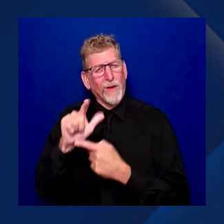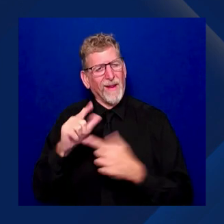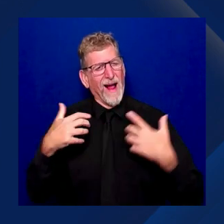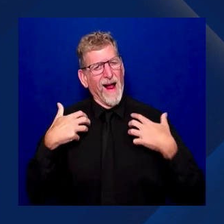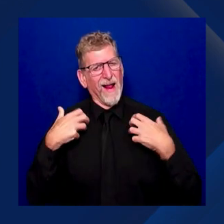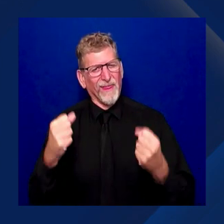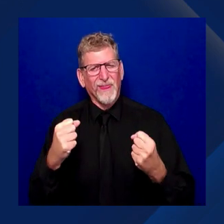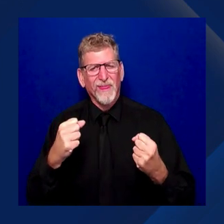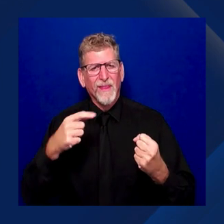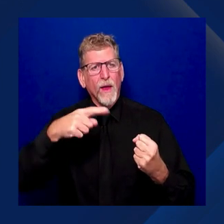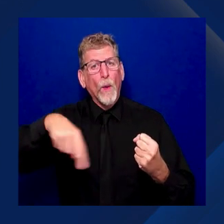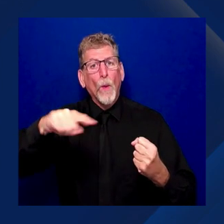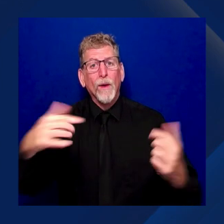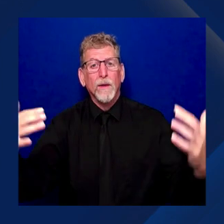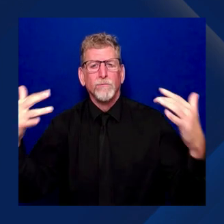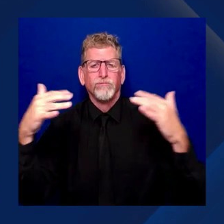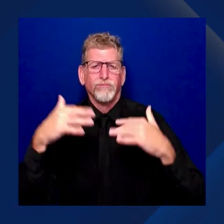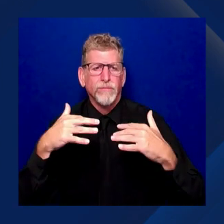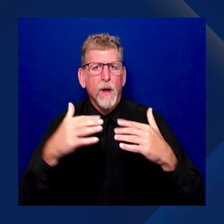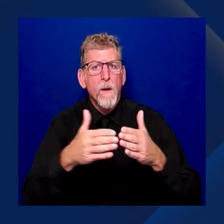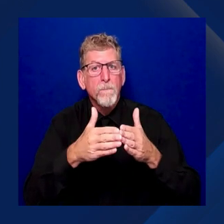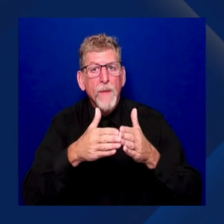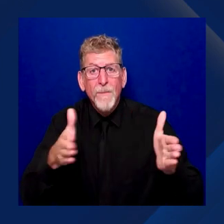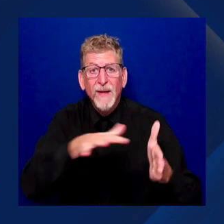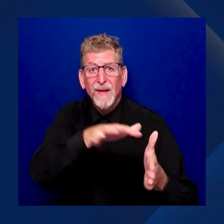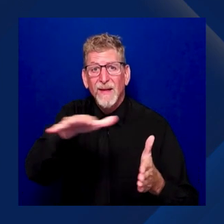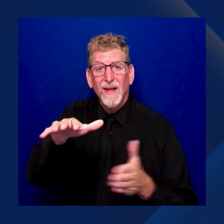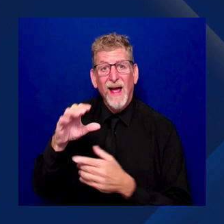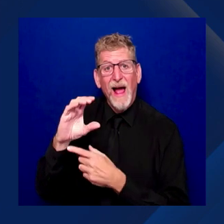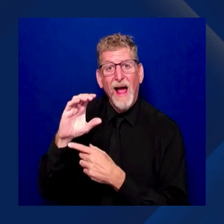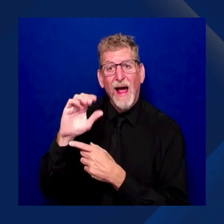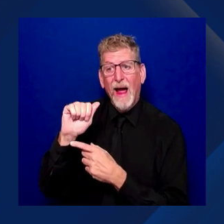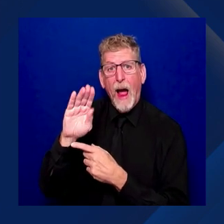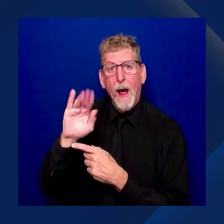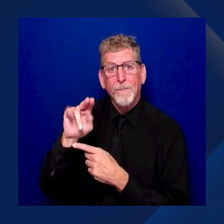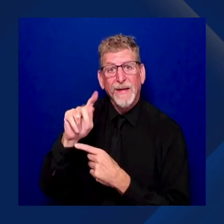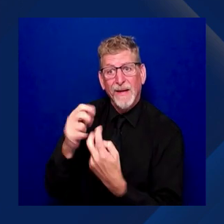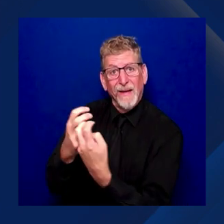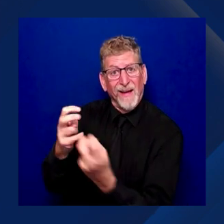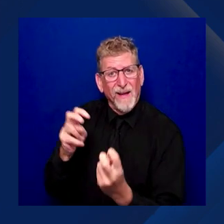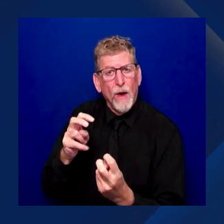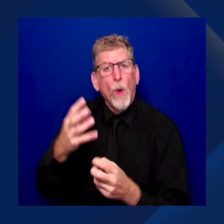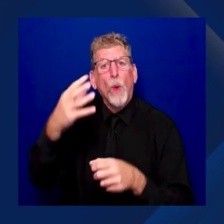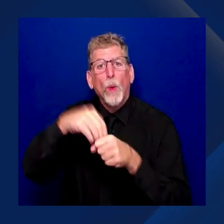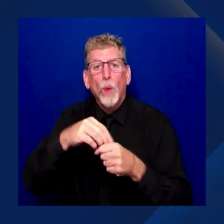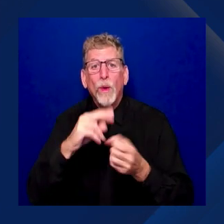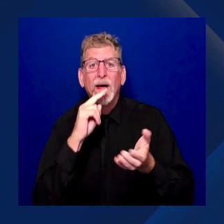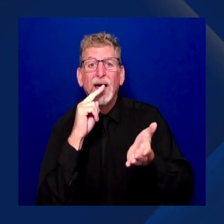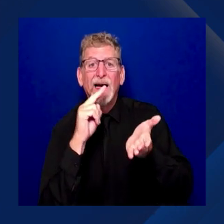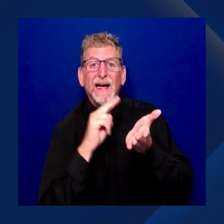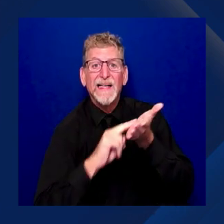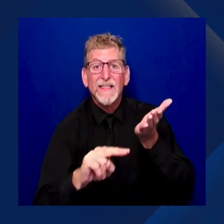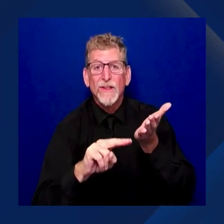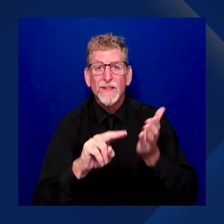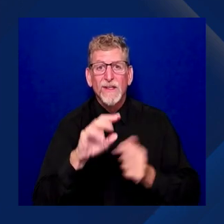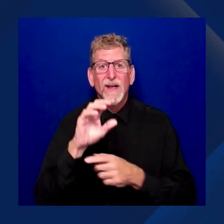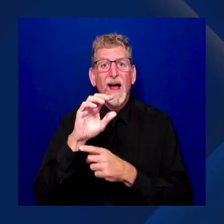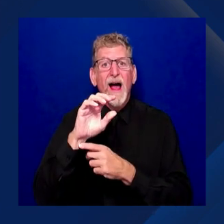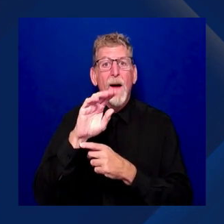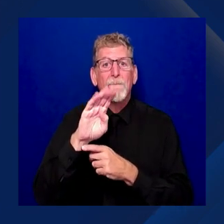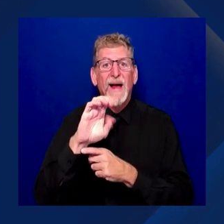of our cabinet, including Secretary Javier Becerra and CMS Administrator Chiquita